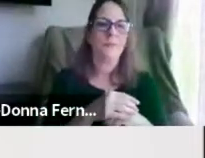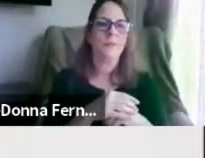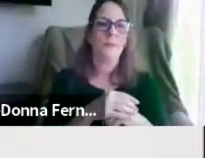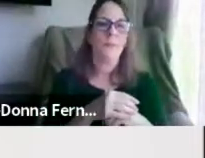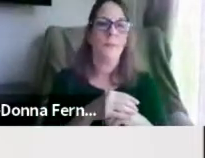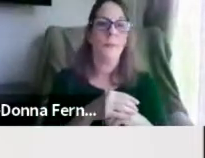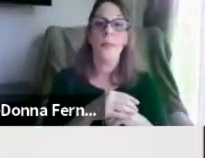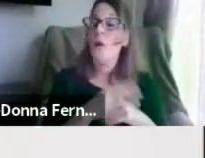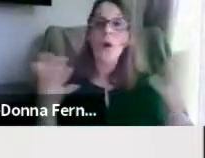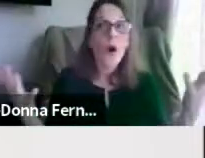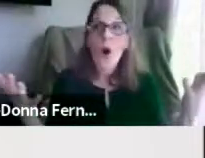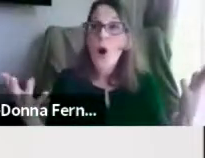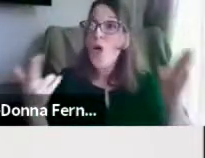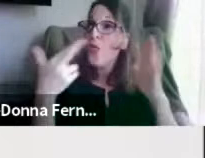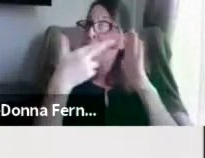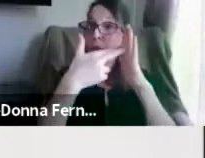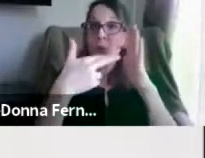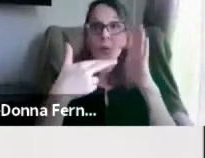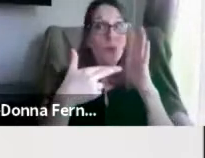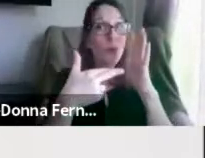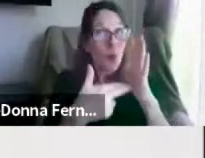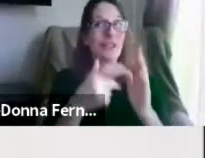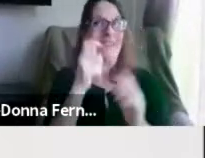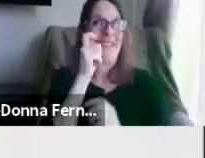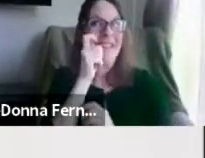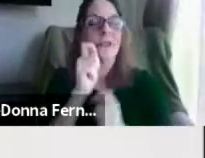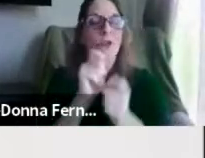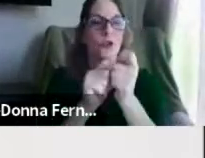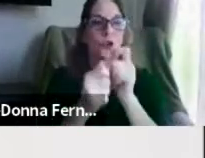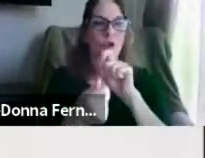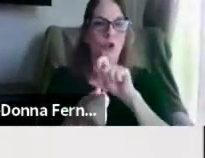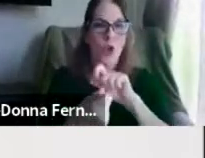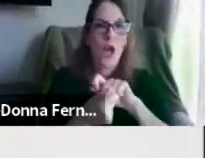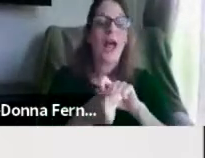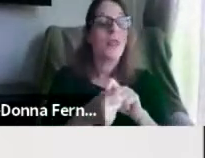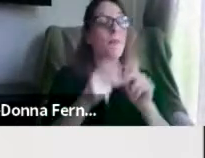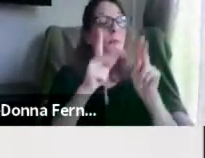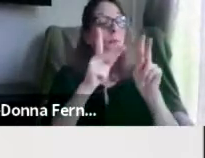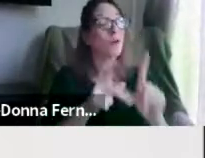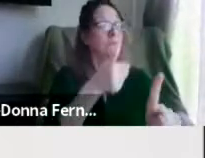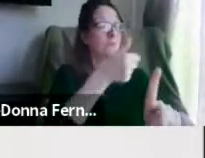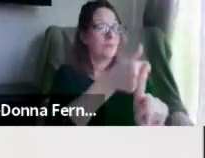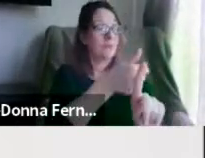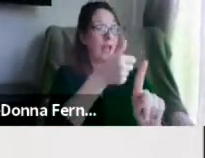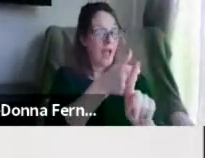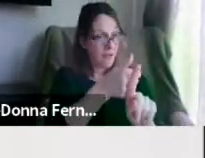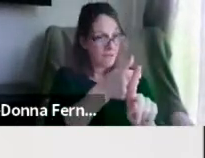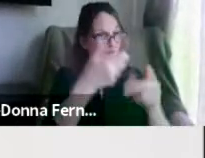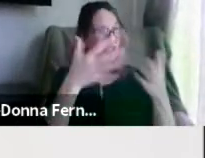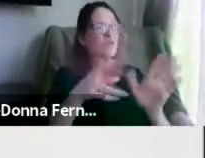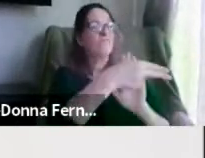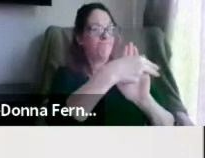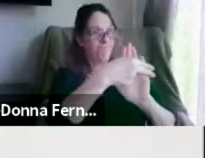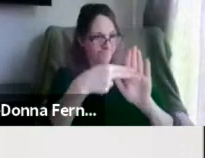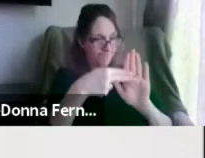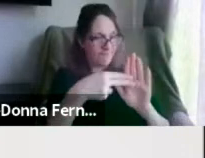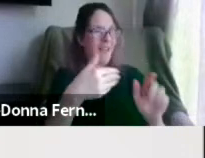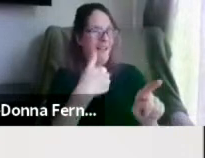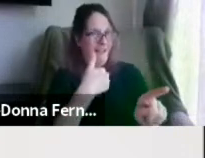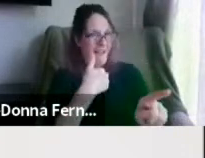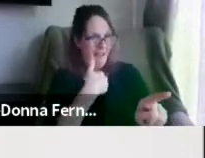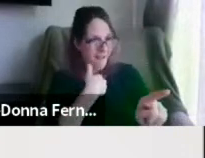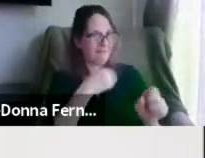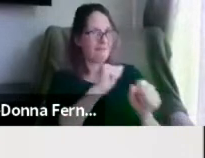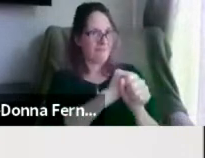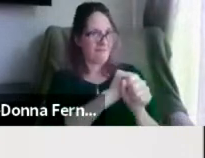So the rule that has recently changed, a symptomatic employee, so somebody who has been diagnosed and who had